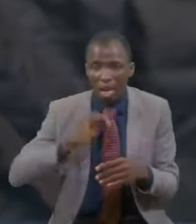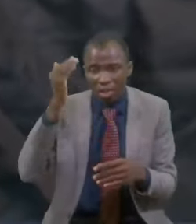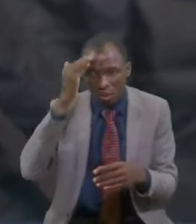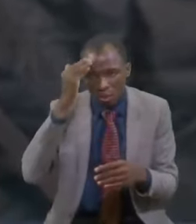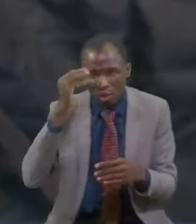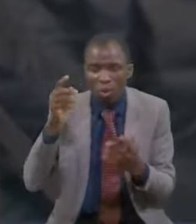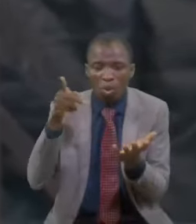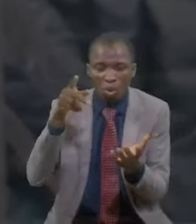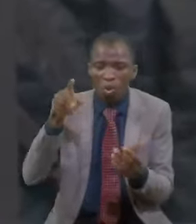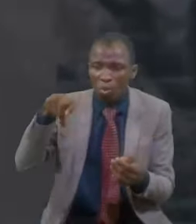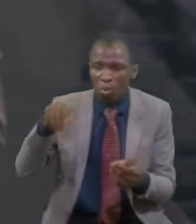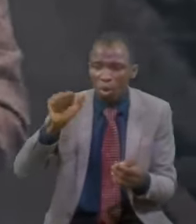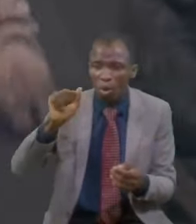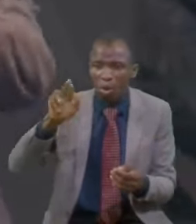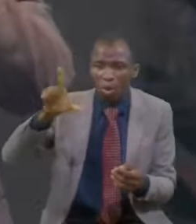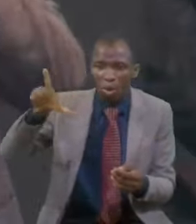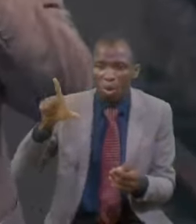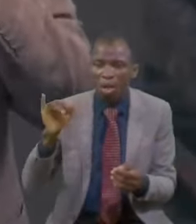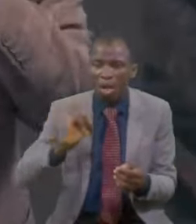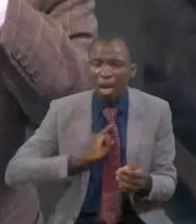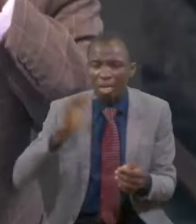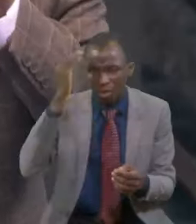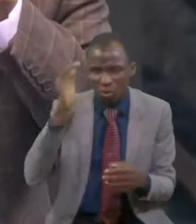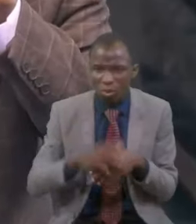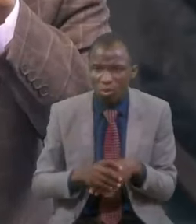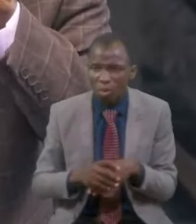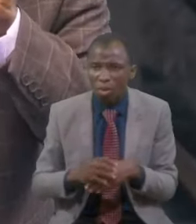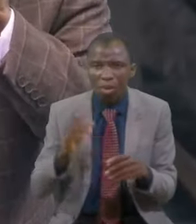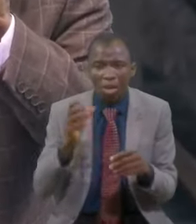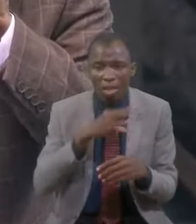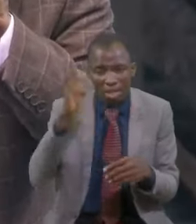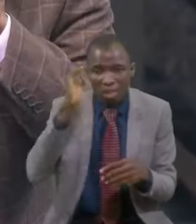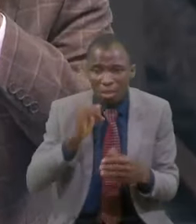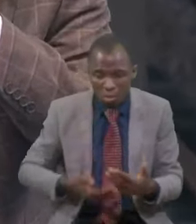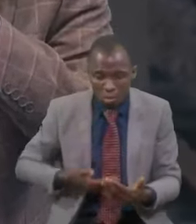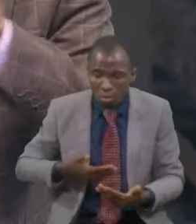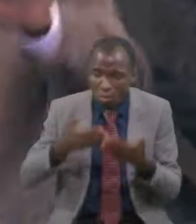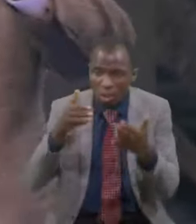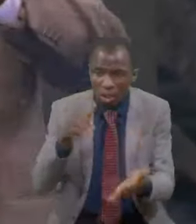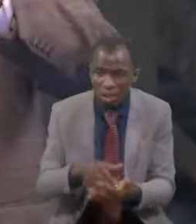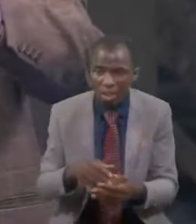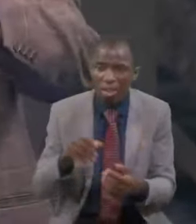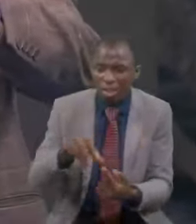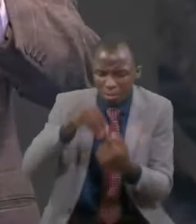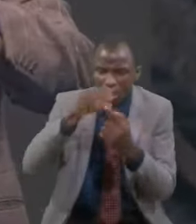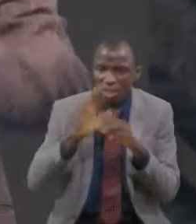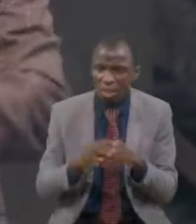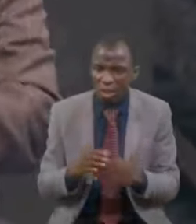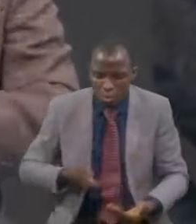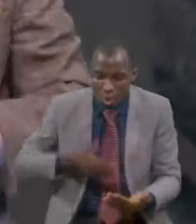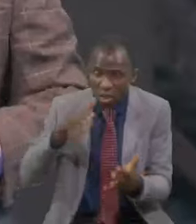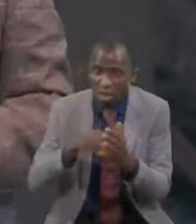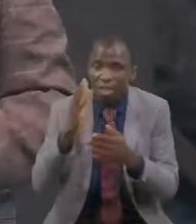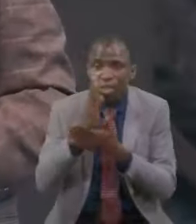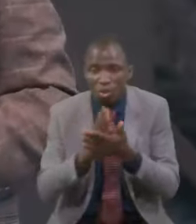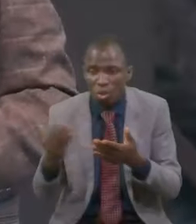Paul was a bad man before. Now born again. Peculiar. Something has happened. It will